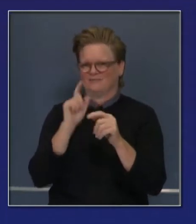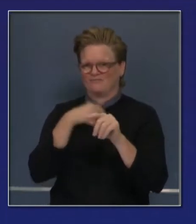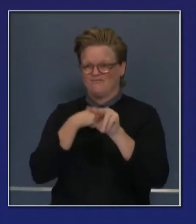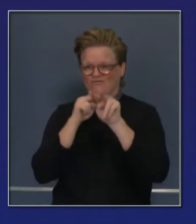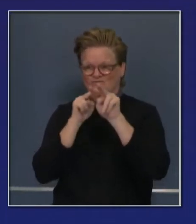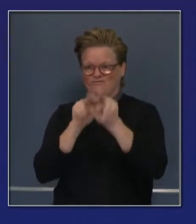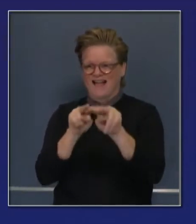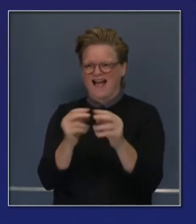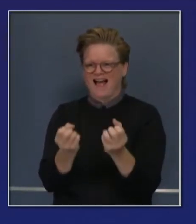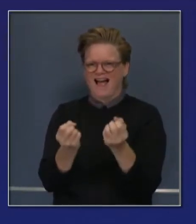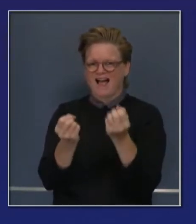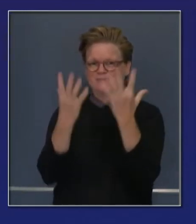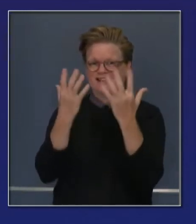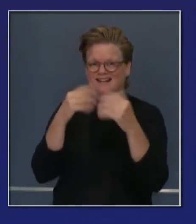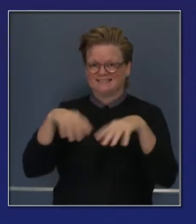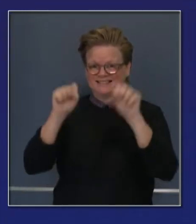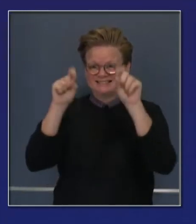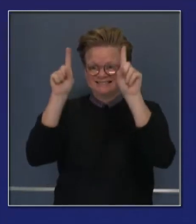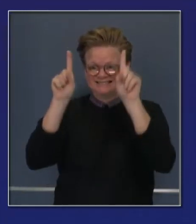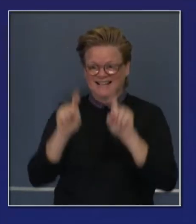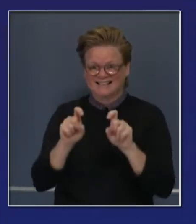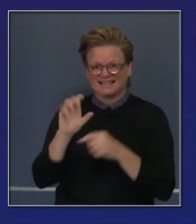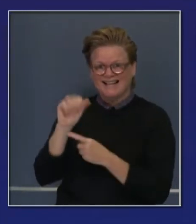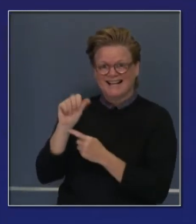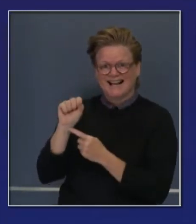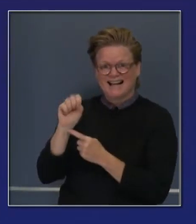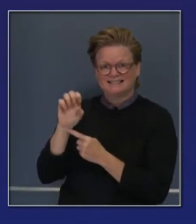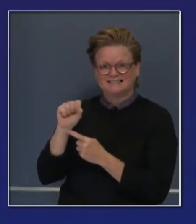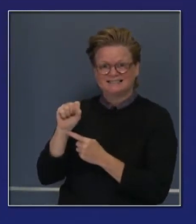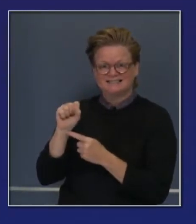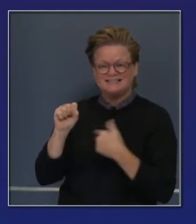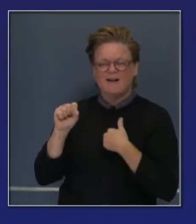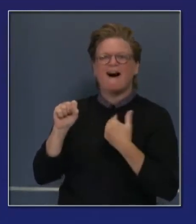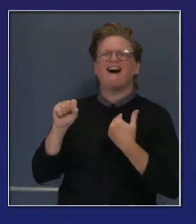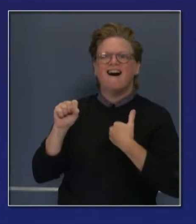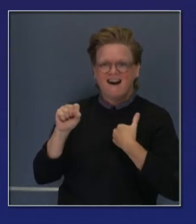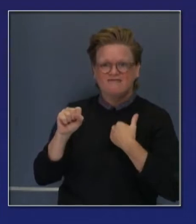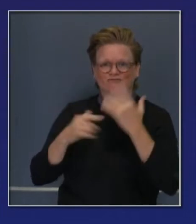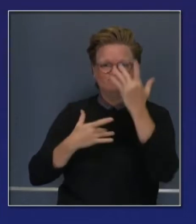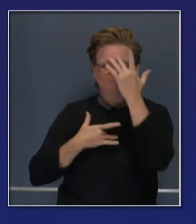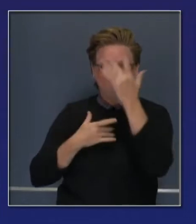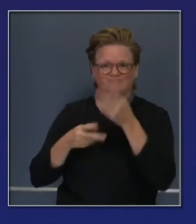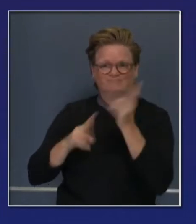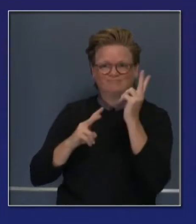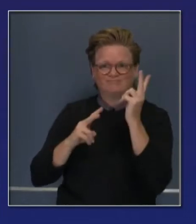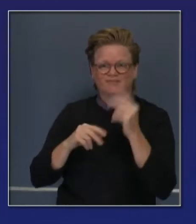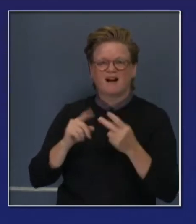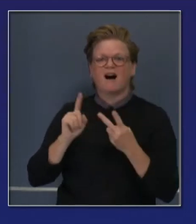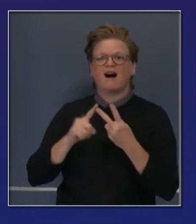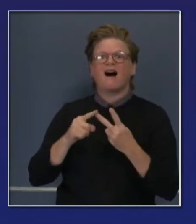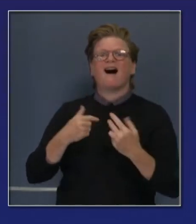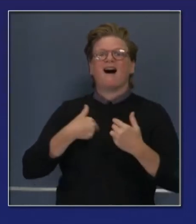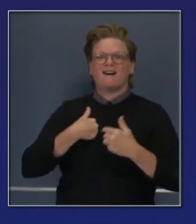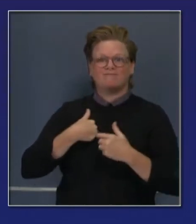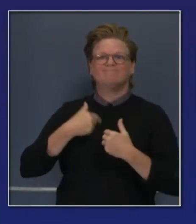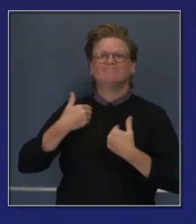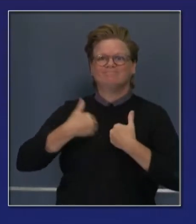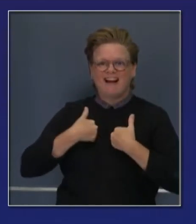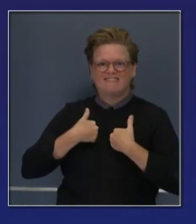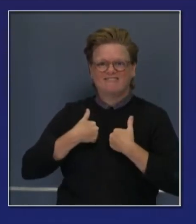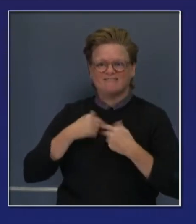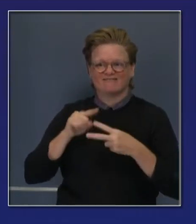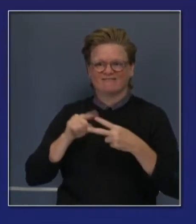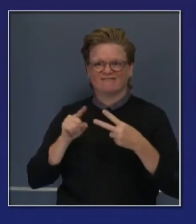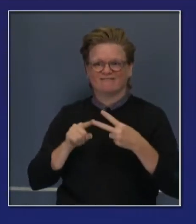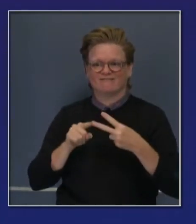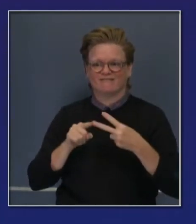test positivity rates. Case rates, number of individuals per population cohort, be it 1,000 or 100,000 that test positive,